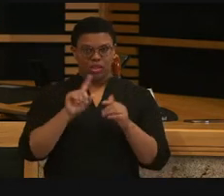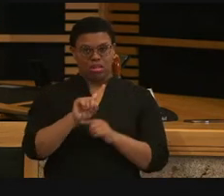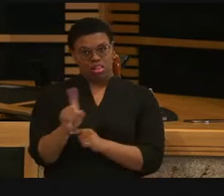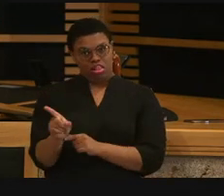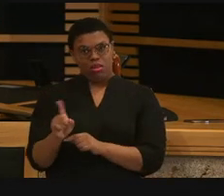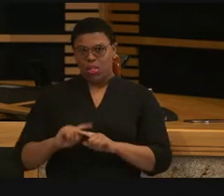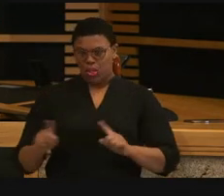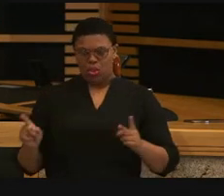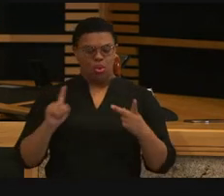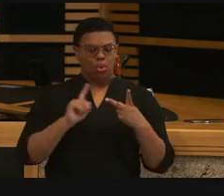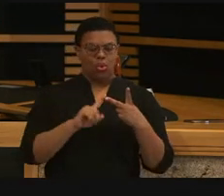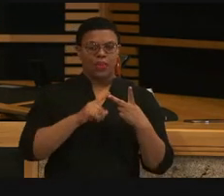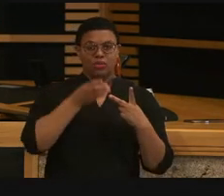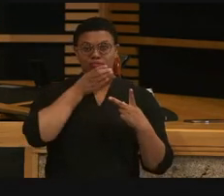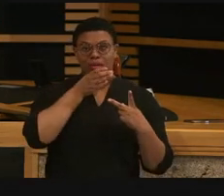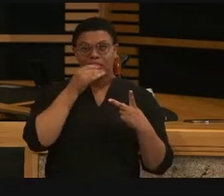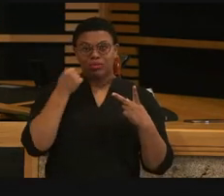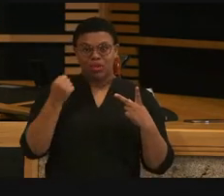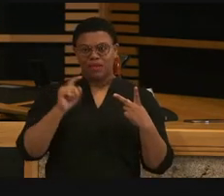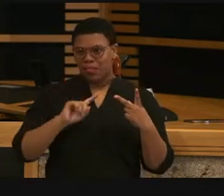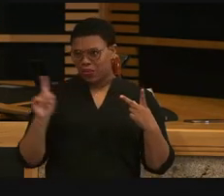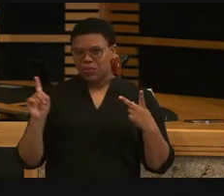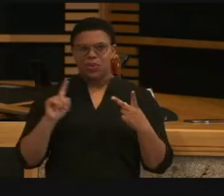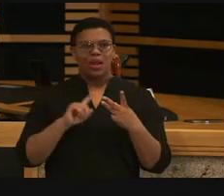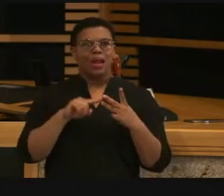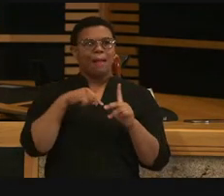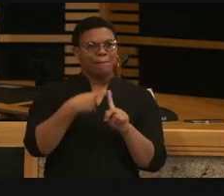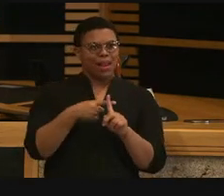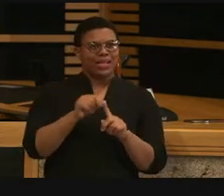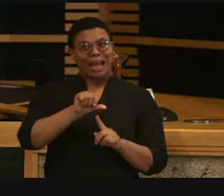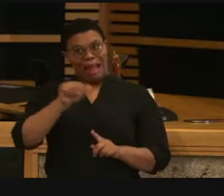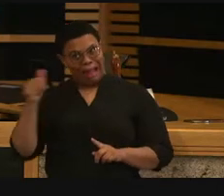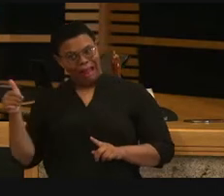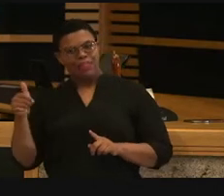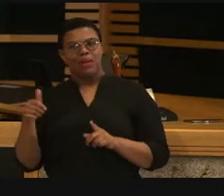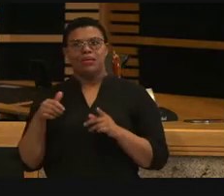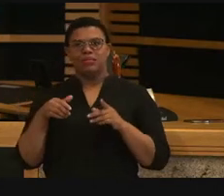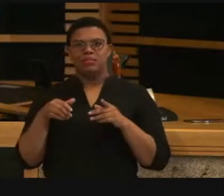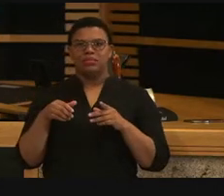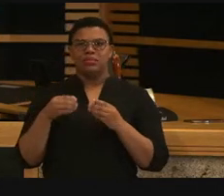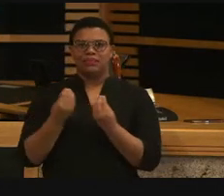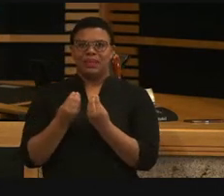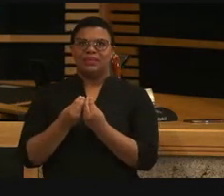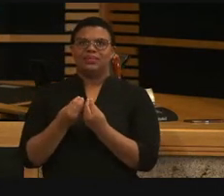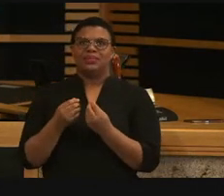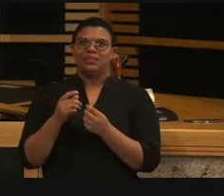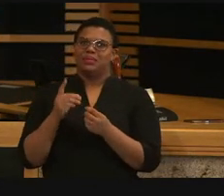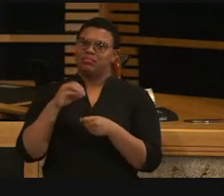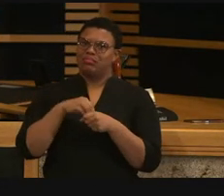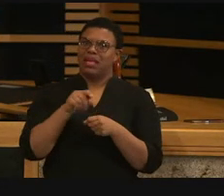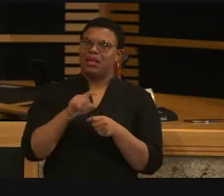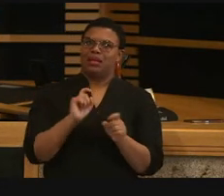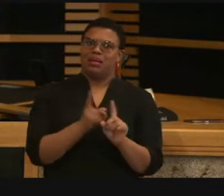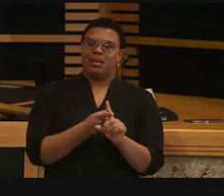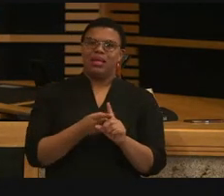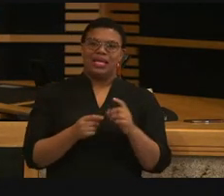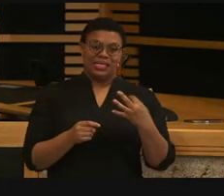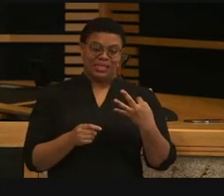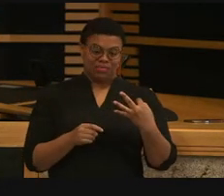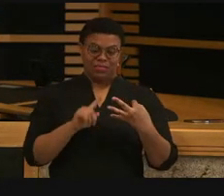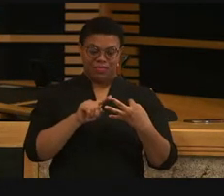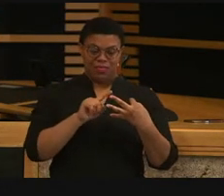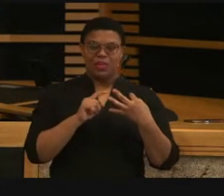drunk driving, and other dangerous behaviors that contribute to road accidents. C, urging the Eastern